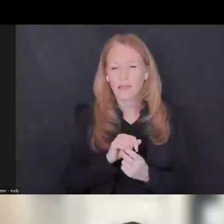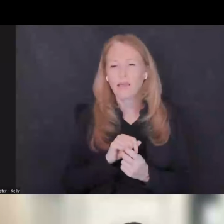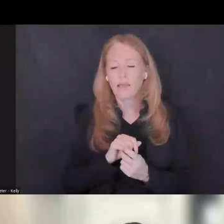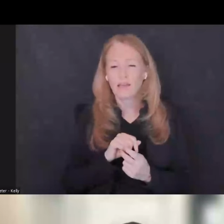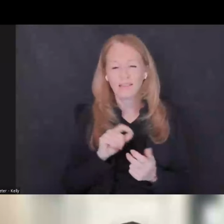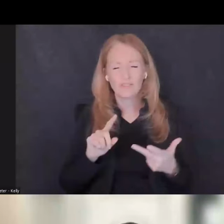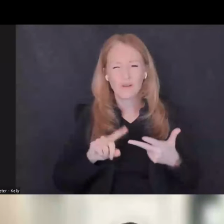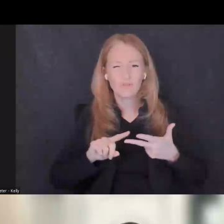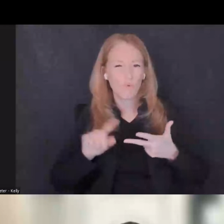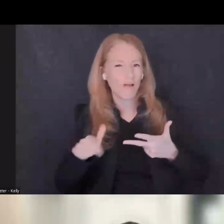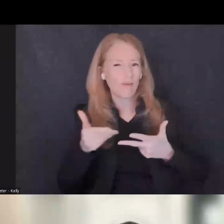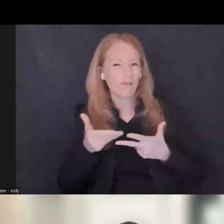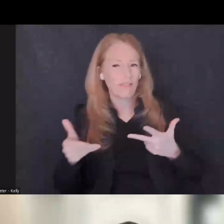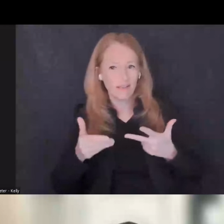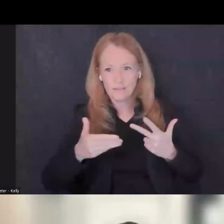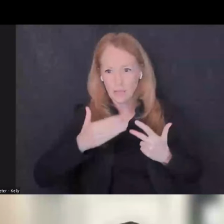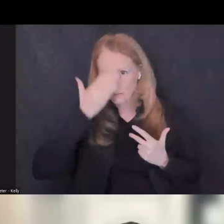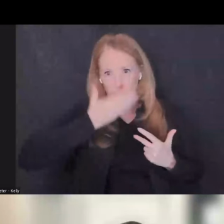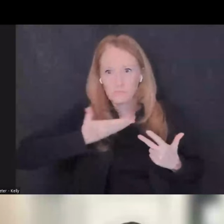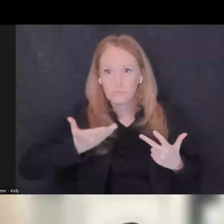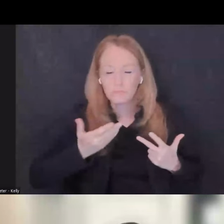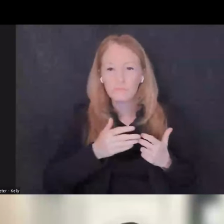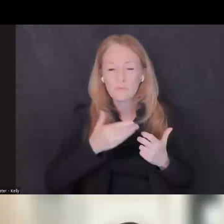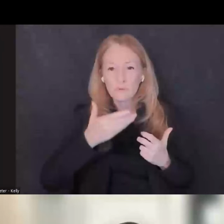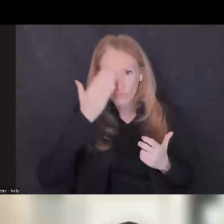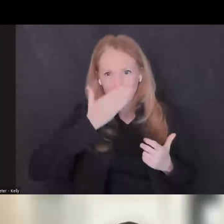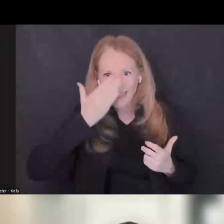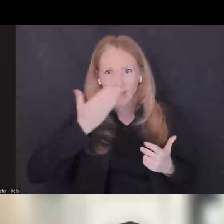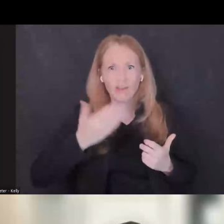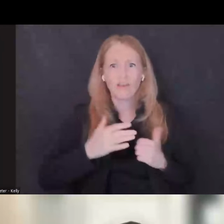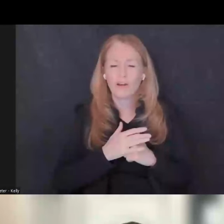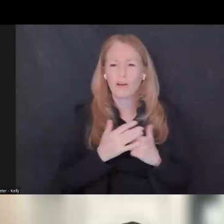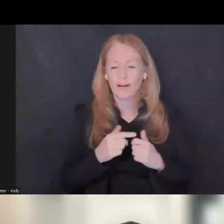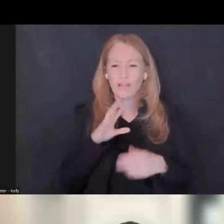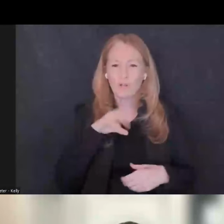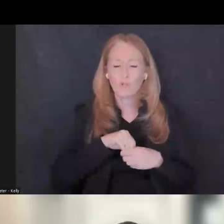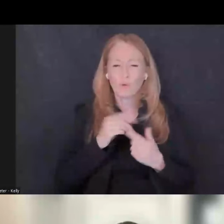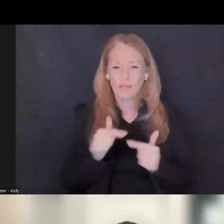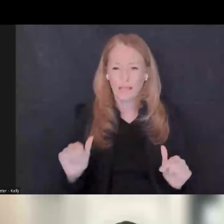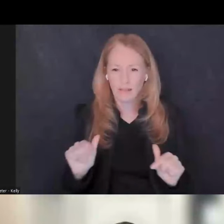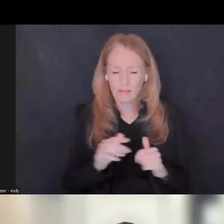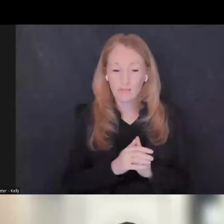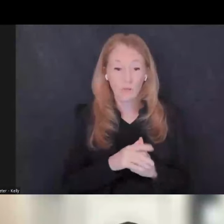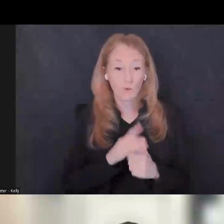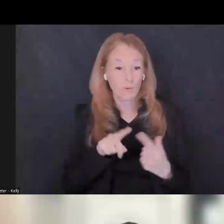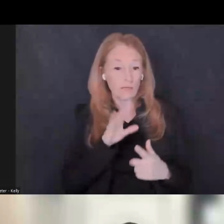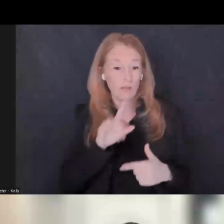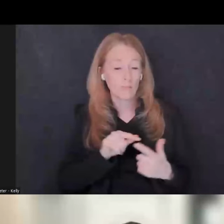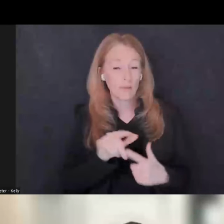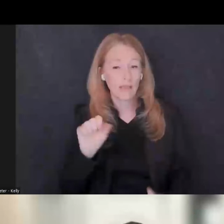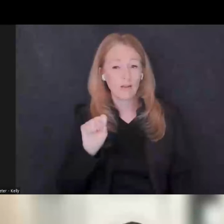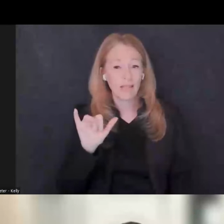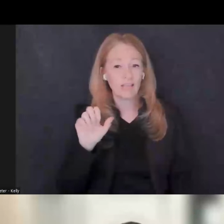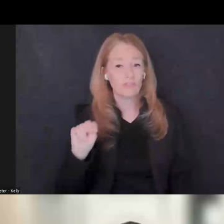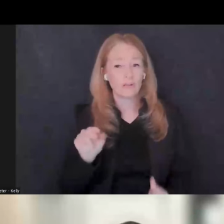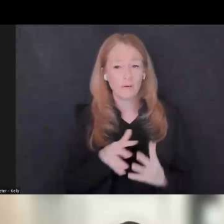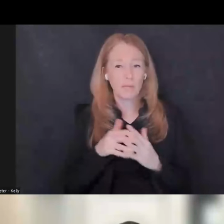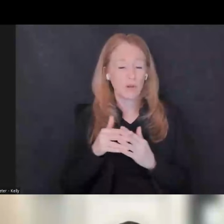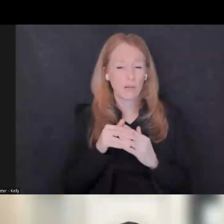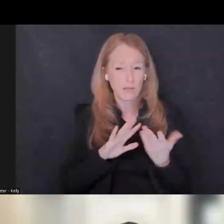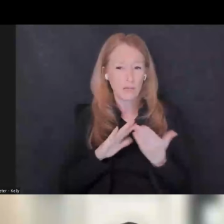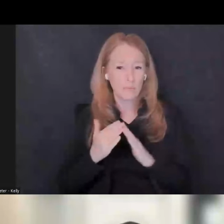around language. It's really important to consider that when we're talking about the Asian American community, because there's often